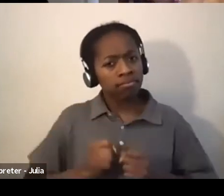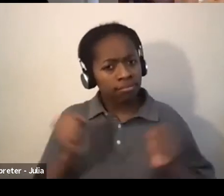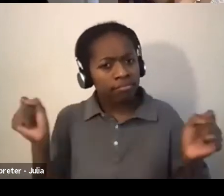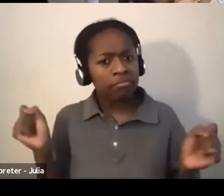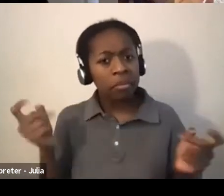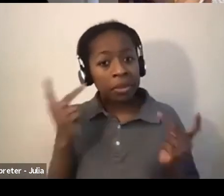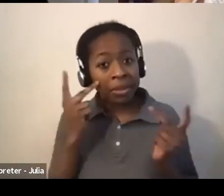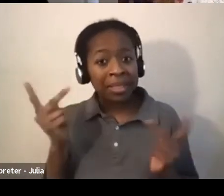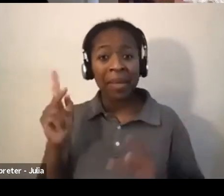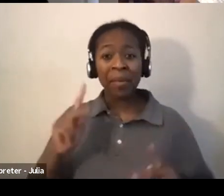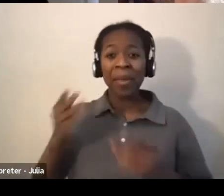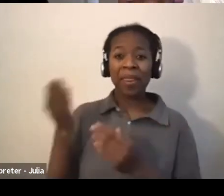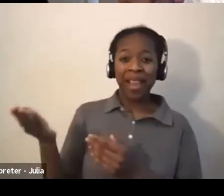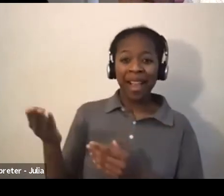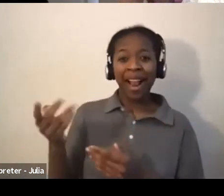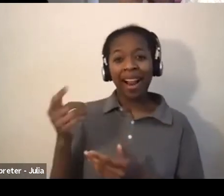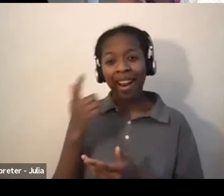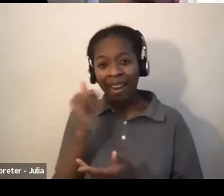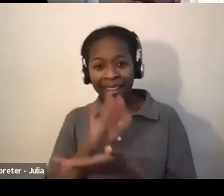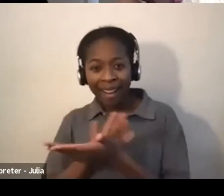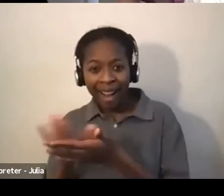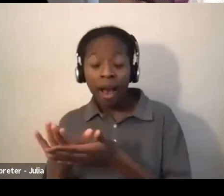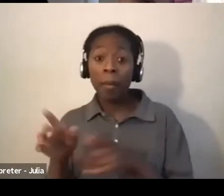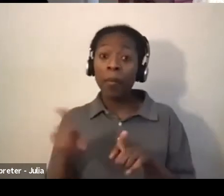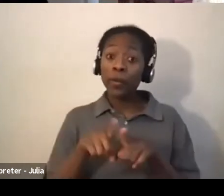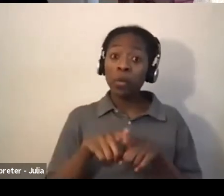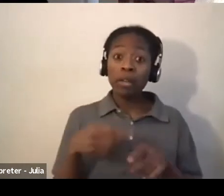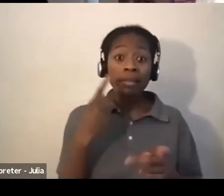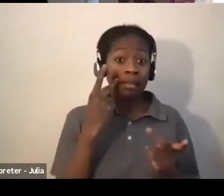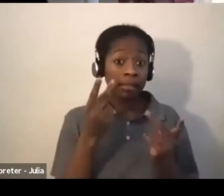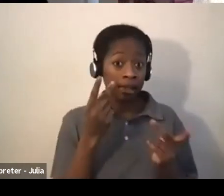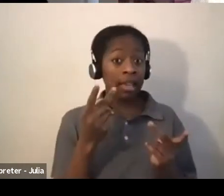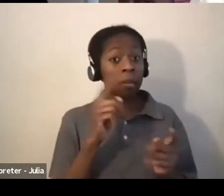there, they're looking good, they're doing great, but people also on TikTok, I feel like, are not